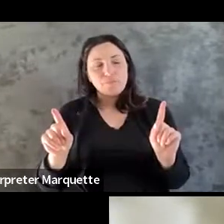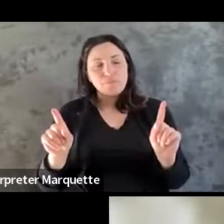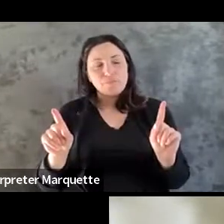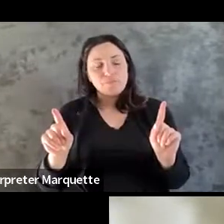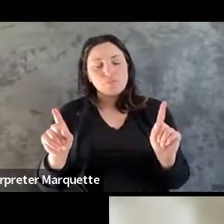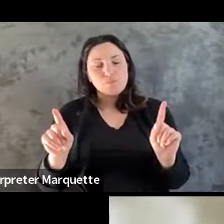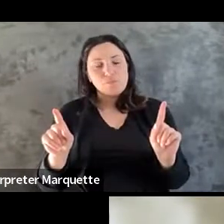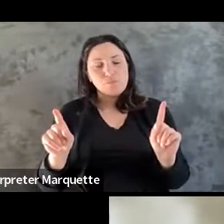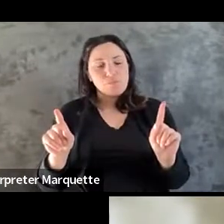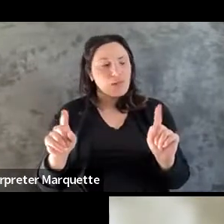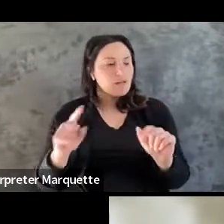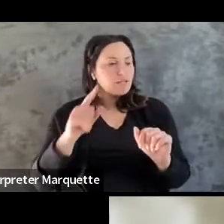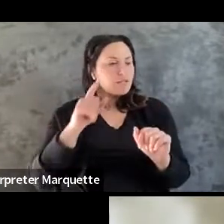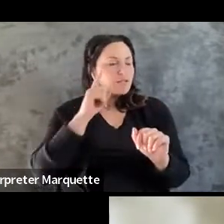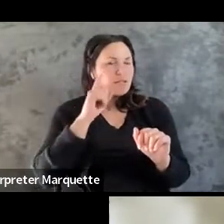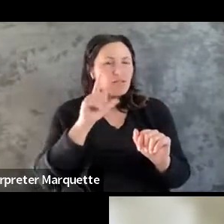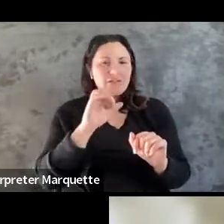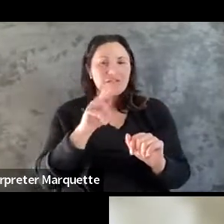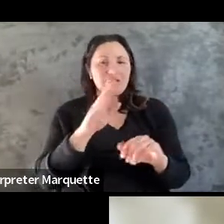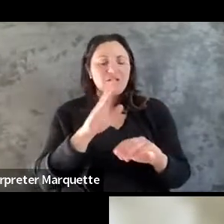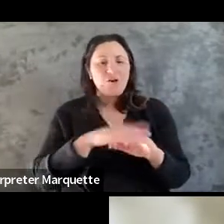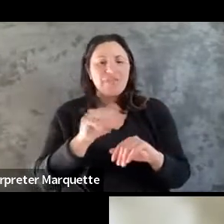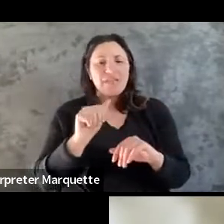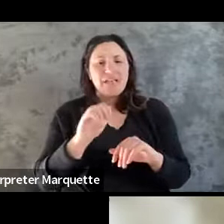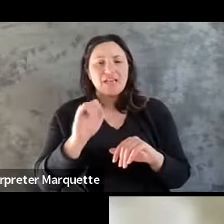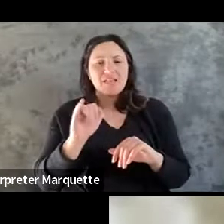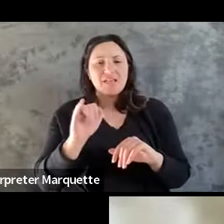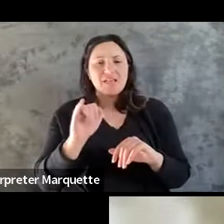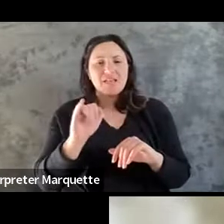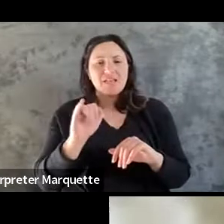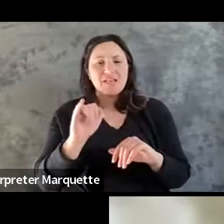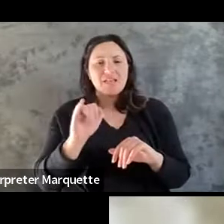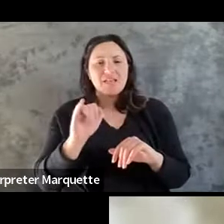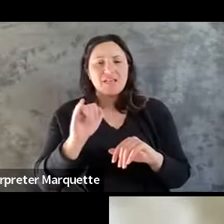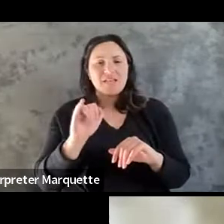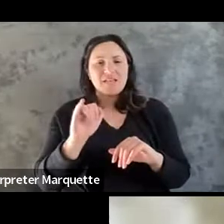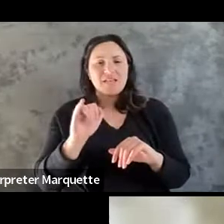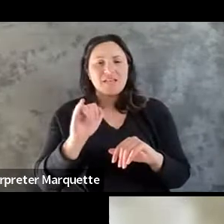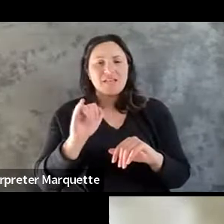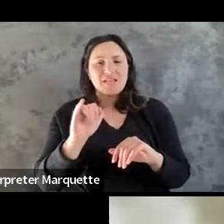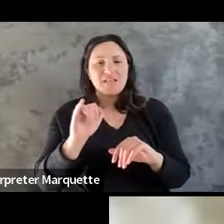a link on the AEA website that helps